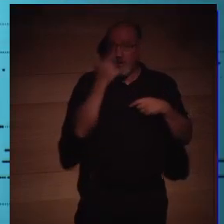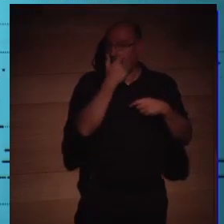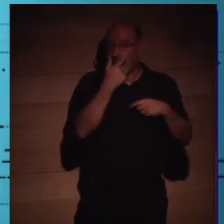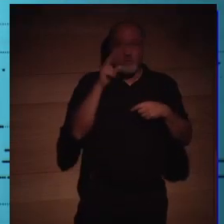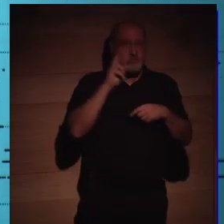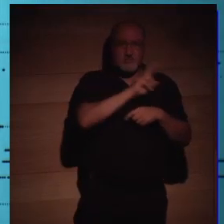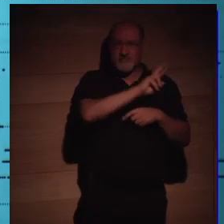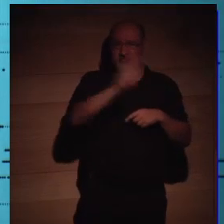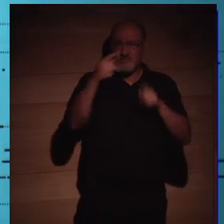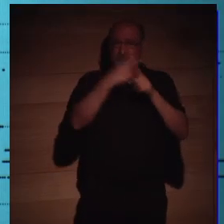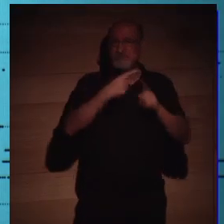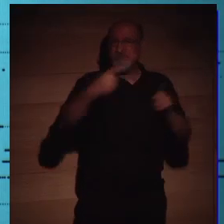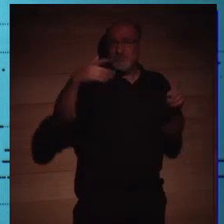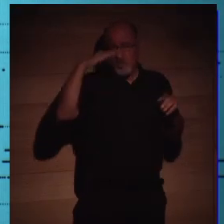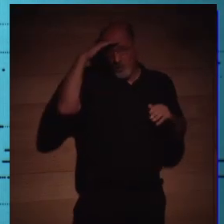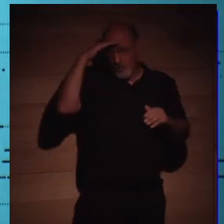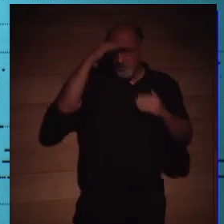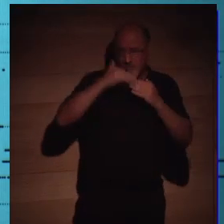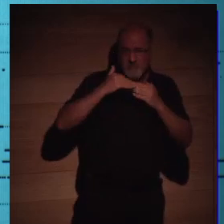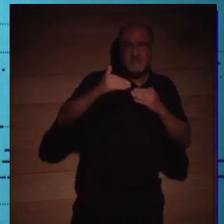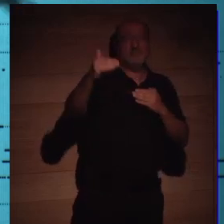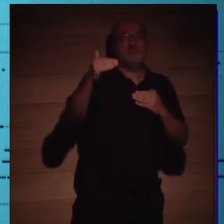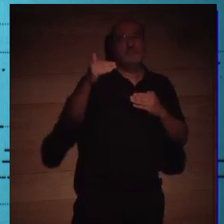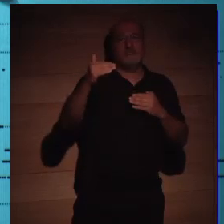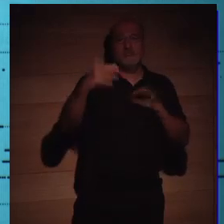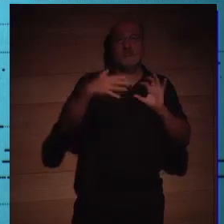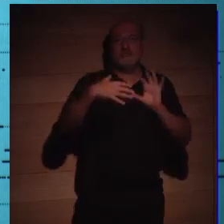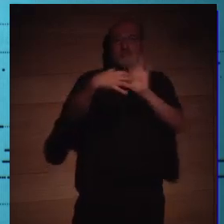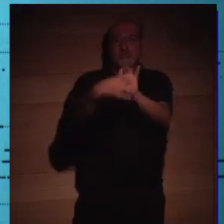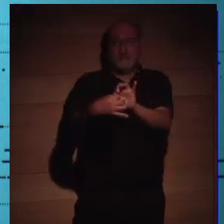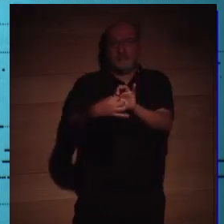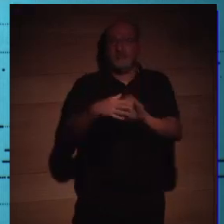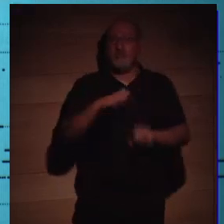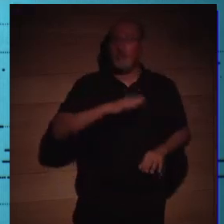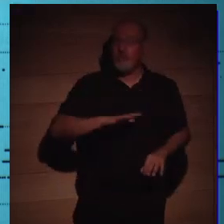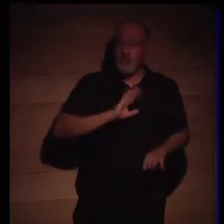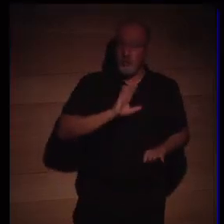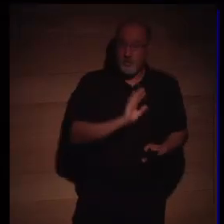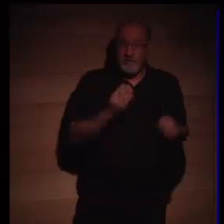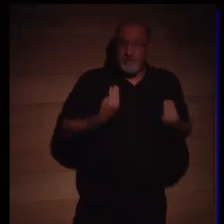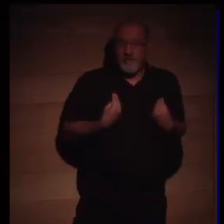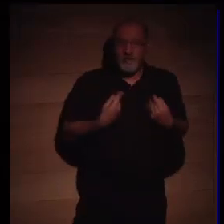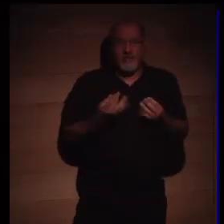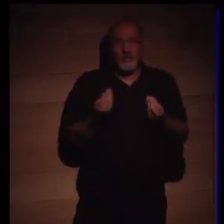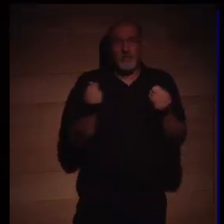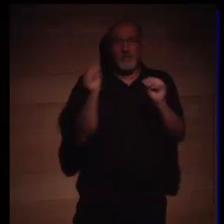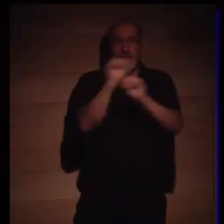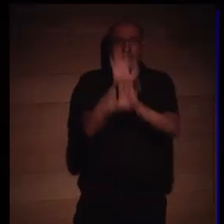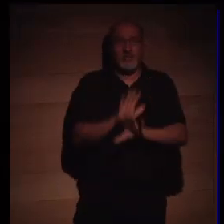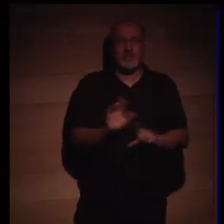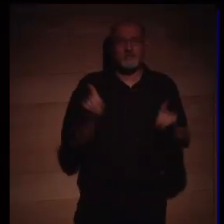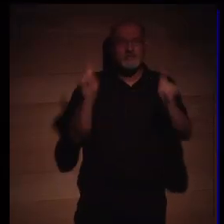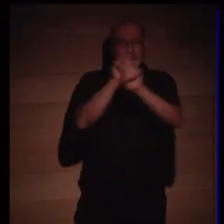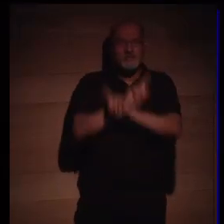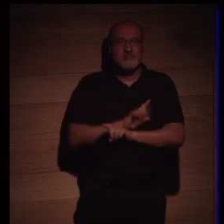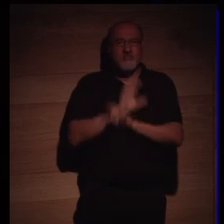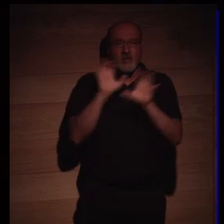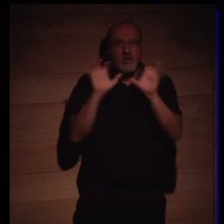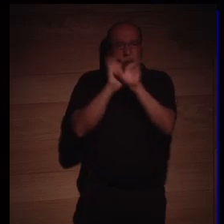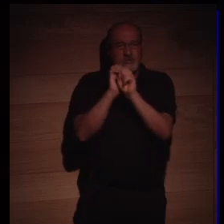in your subtle bodies. Discover your weightlessness, which also belongs to you. Remember when you knew how to fly. Remember